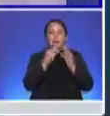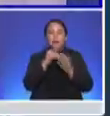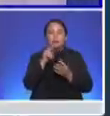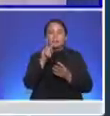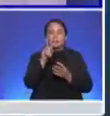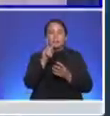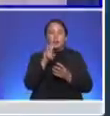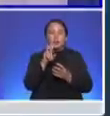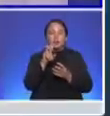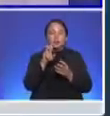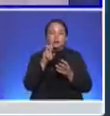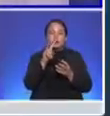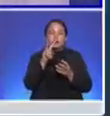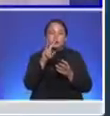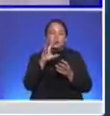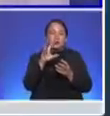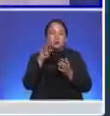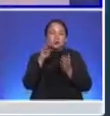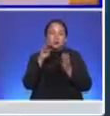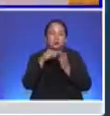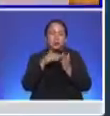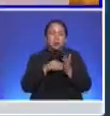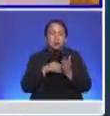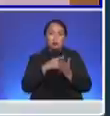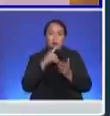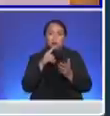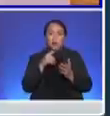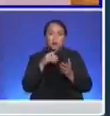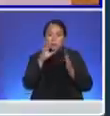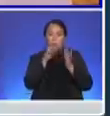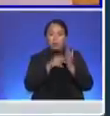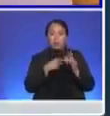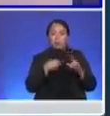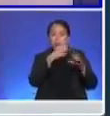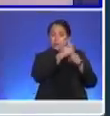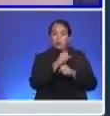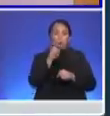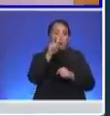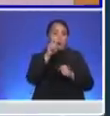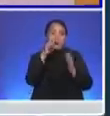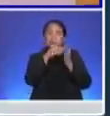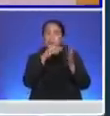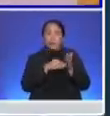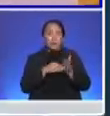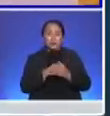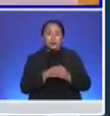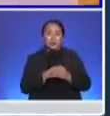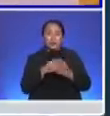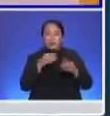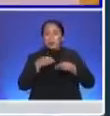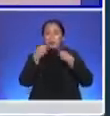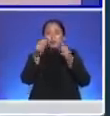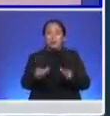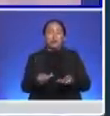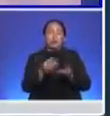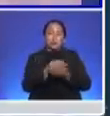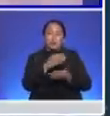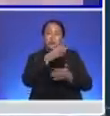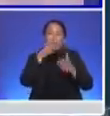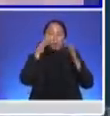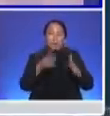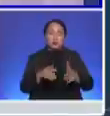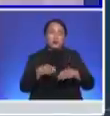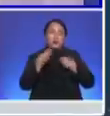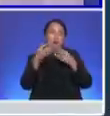FBR, no, which actually paved the way for FBR's victory in 92. But that was the only and last time